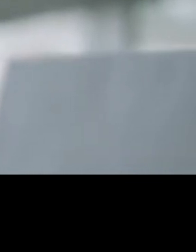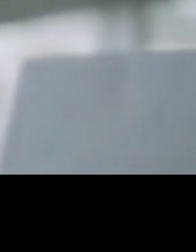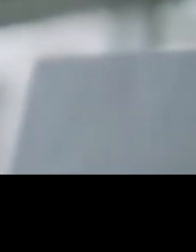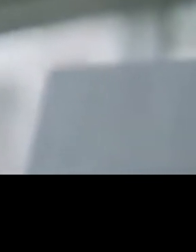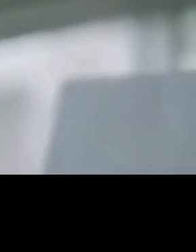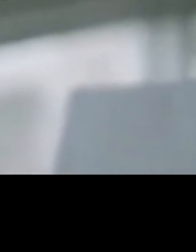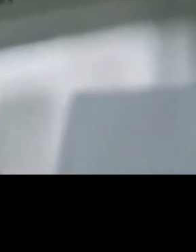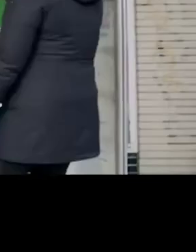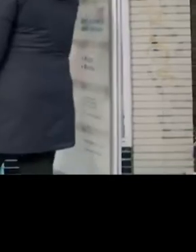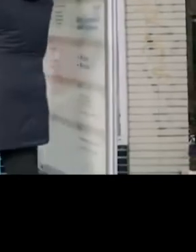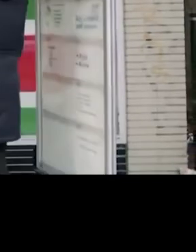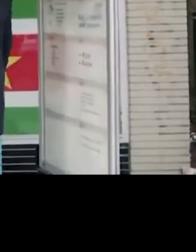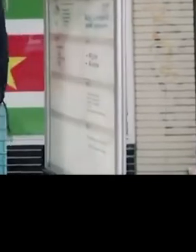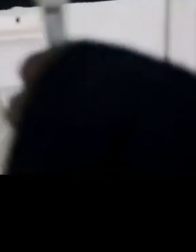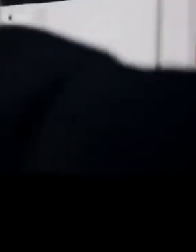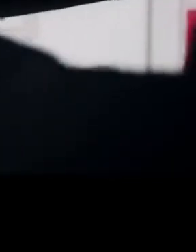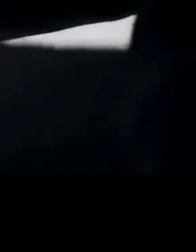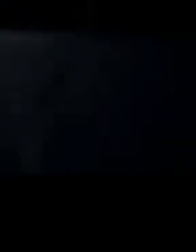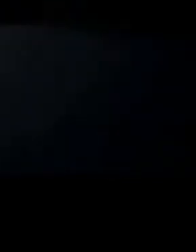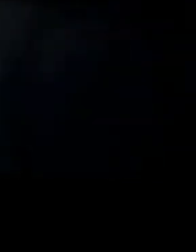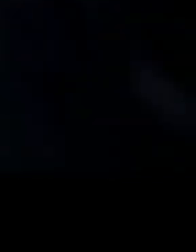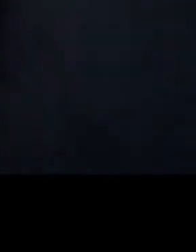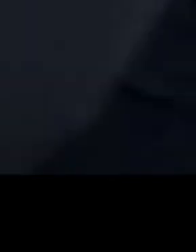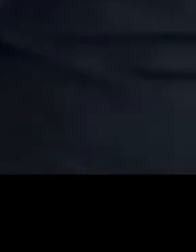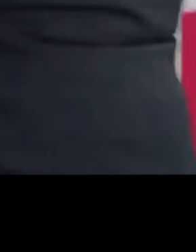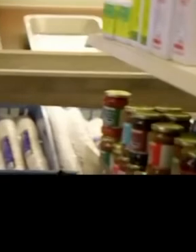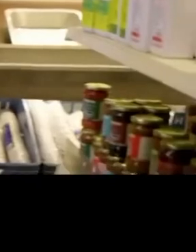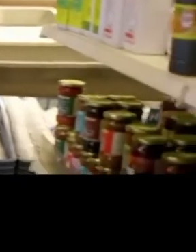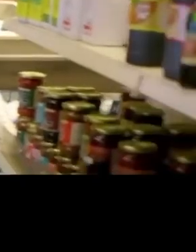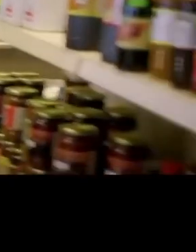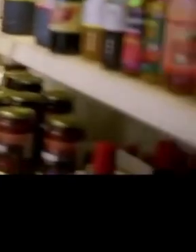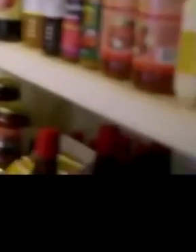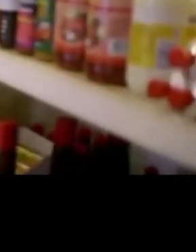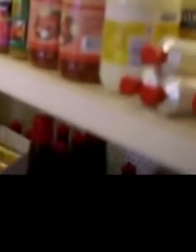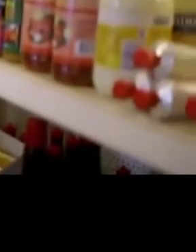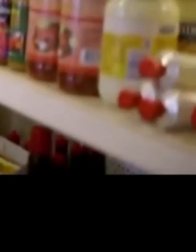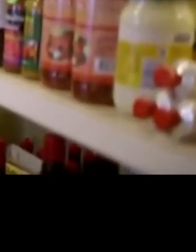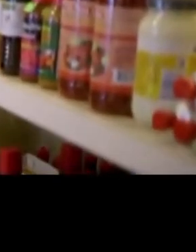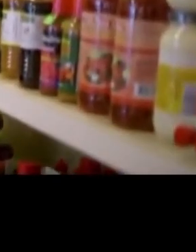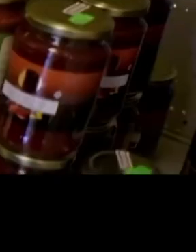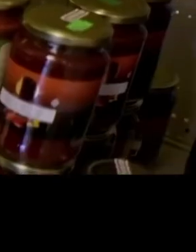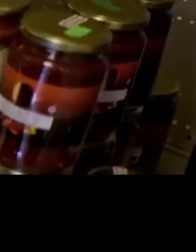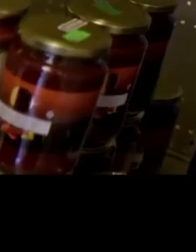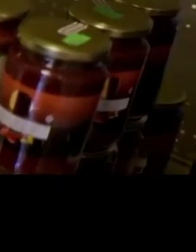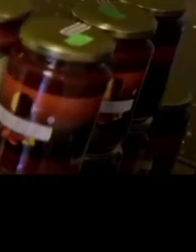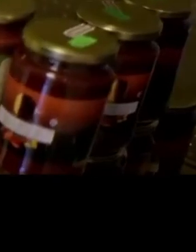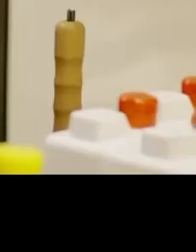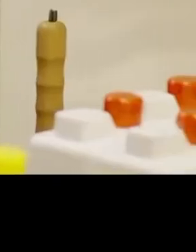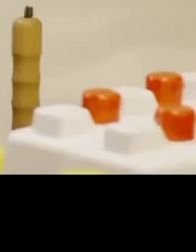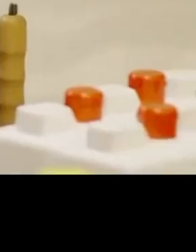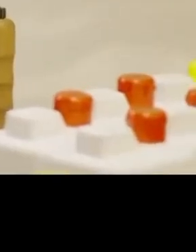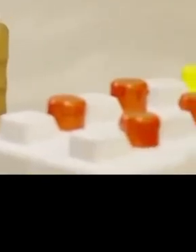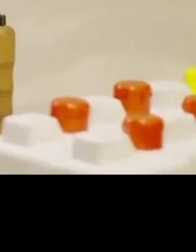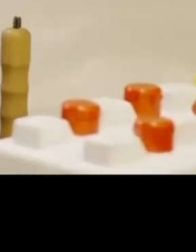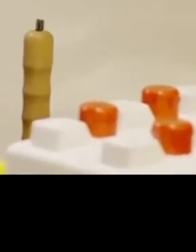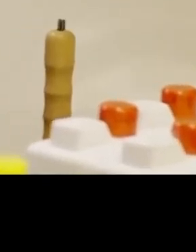statement, post box 289. To be able to pop quickly into my favorite local